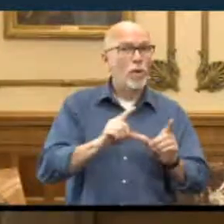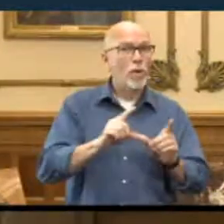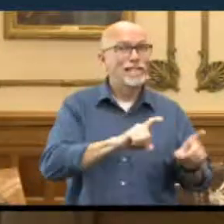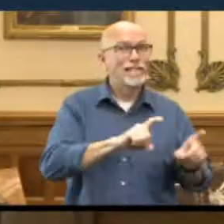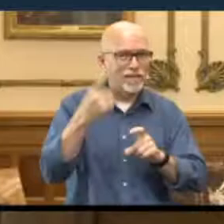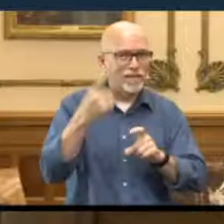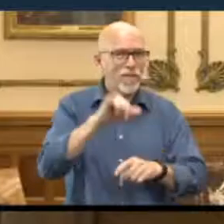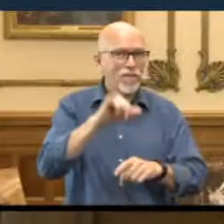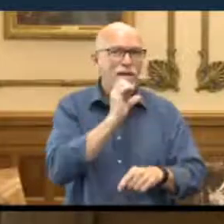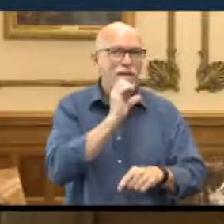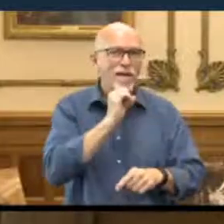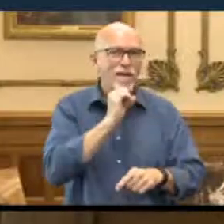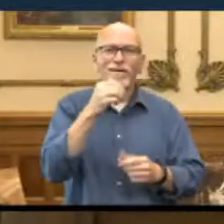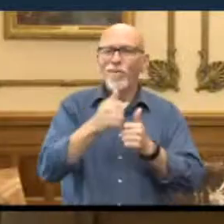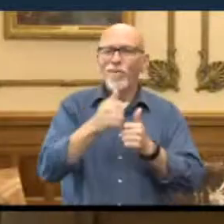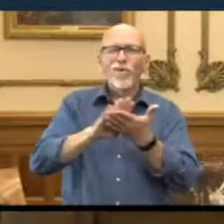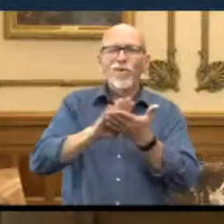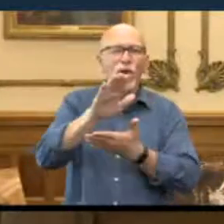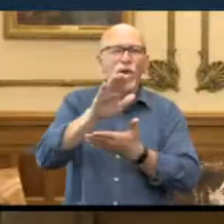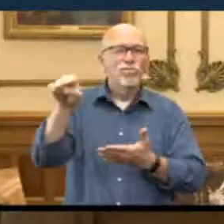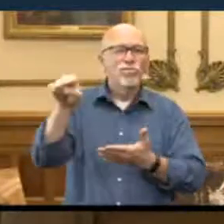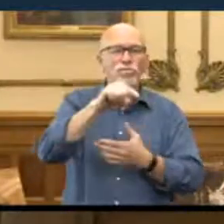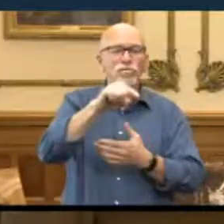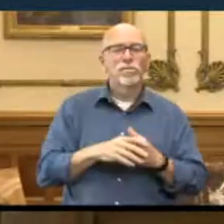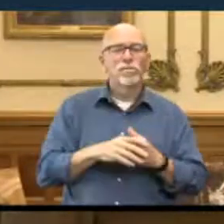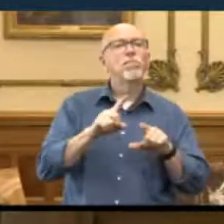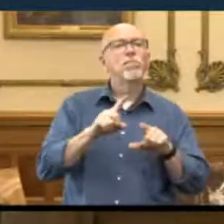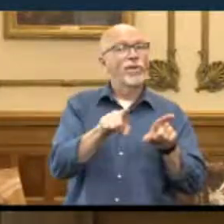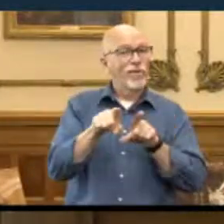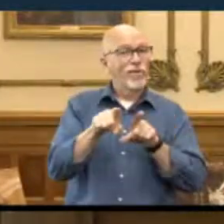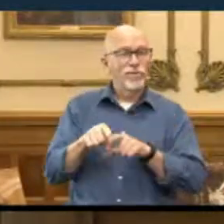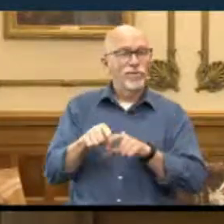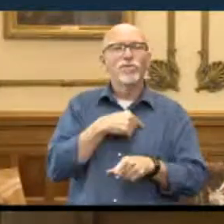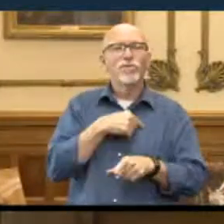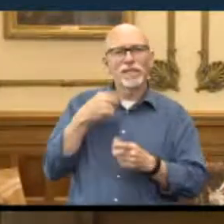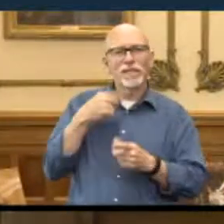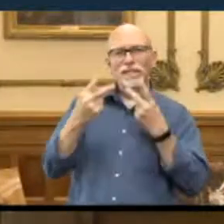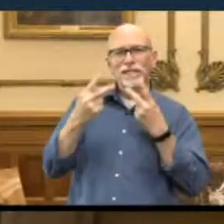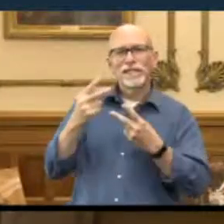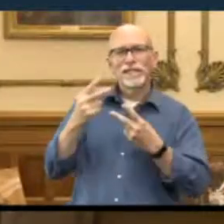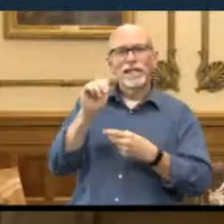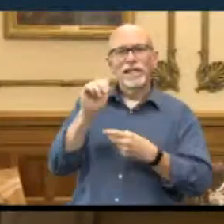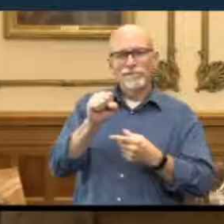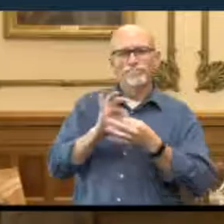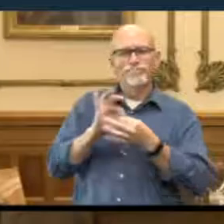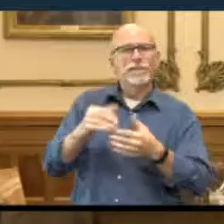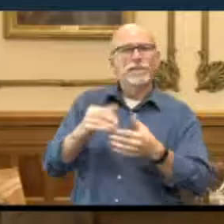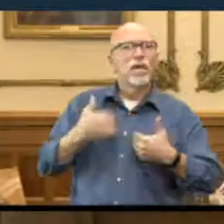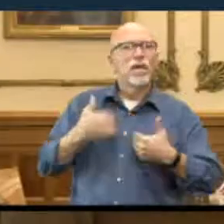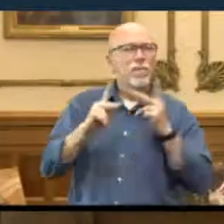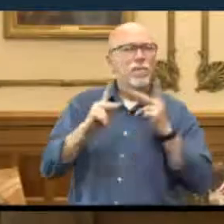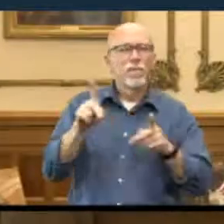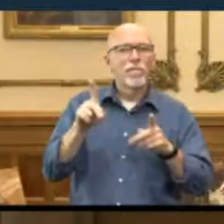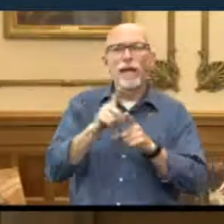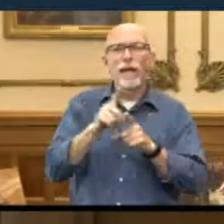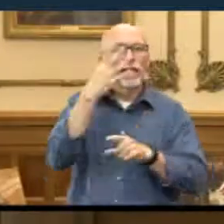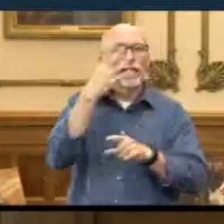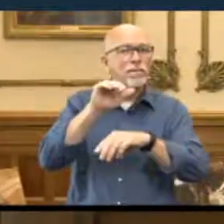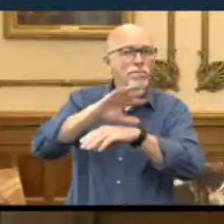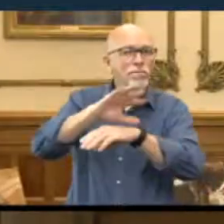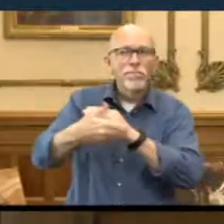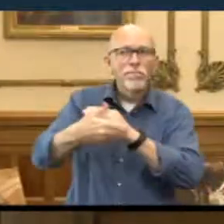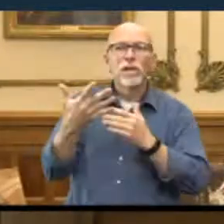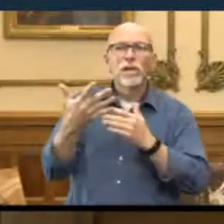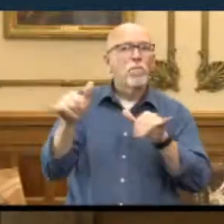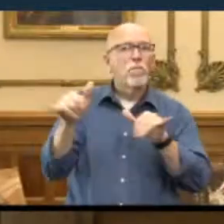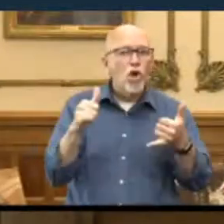groups, especially in the university setting. But we also continue to see cases tied to gatherings of young people, such as sleepovers, parties, and